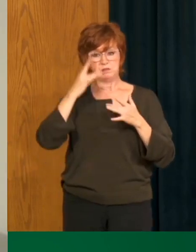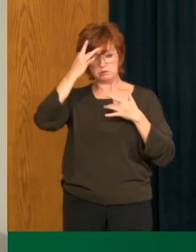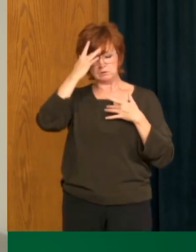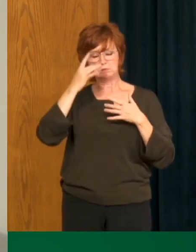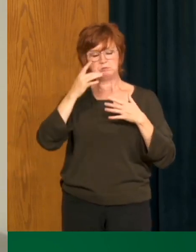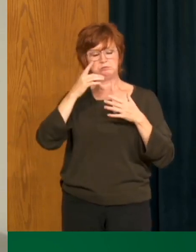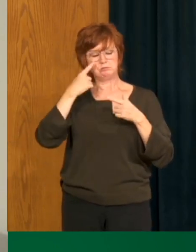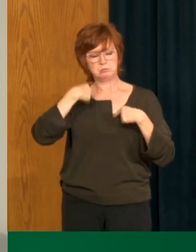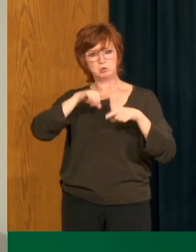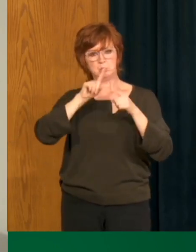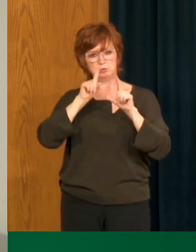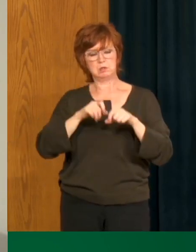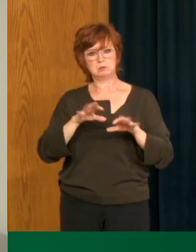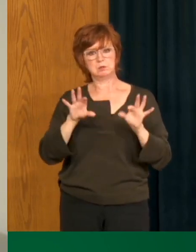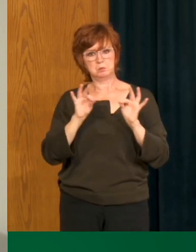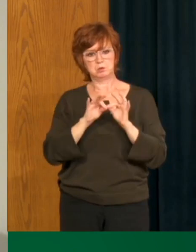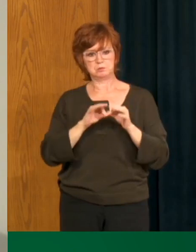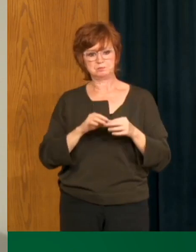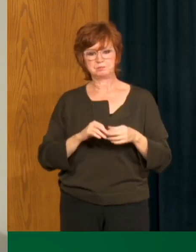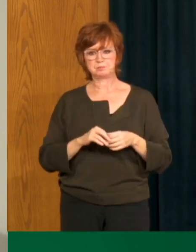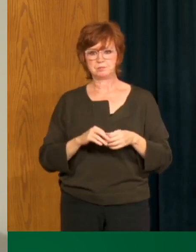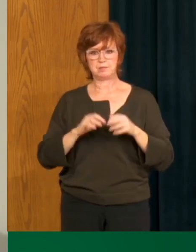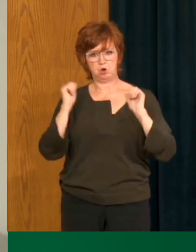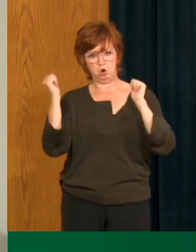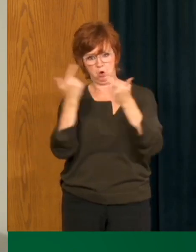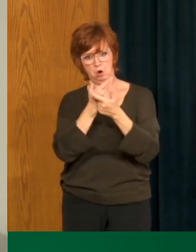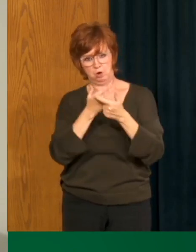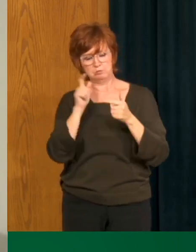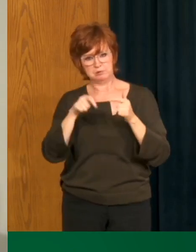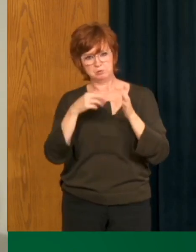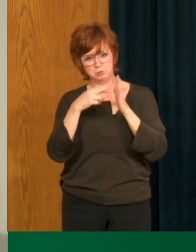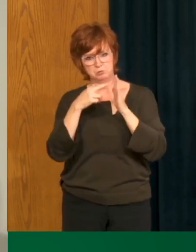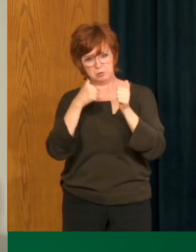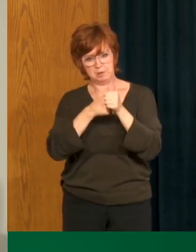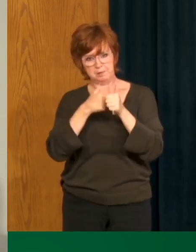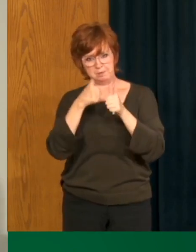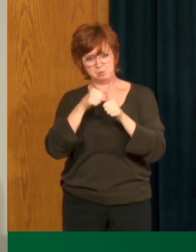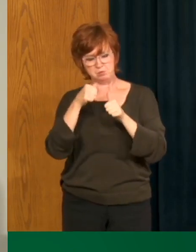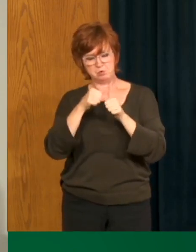us. But in this specific situation, obviously, there's